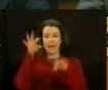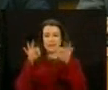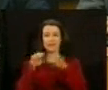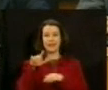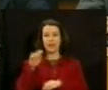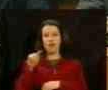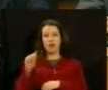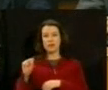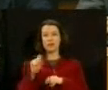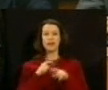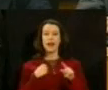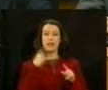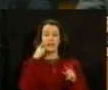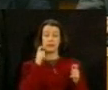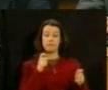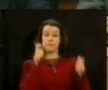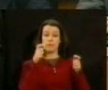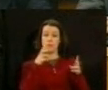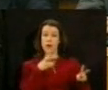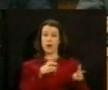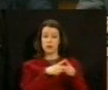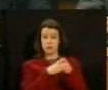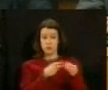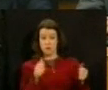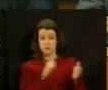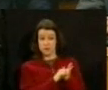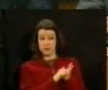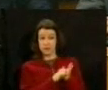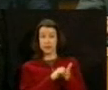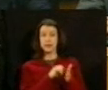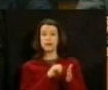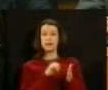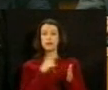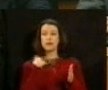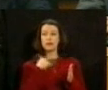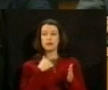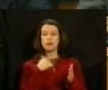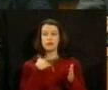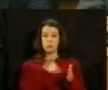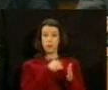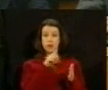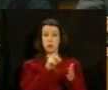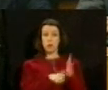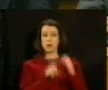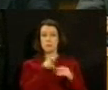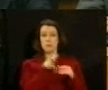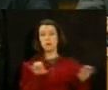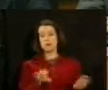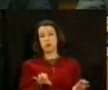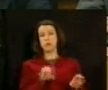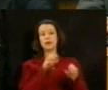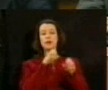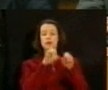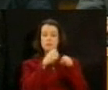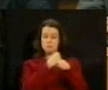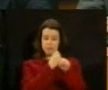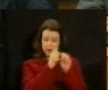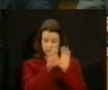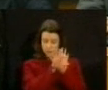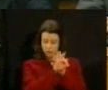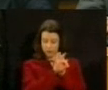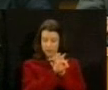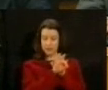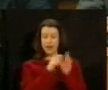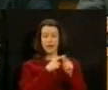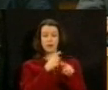to resolve this is by us doing what that we need to do, and that is make the appointments, and this will end this and